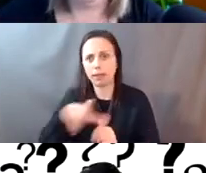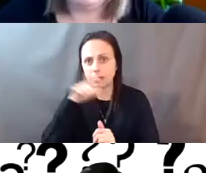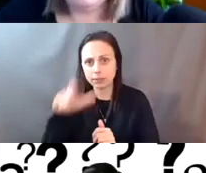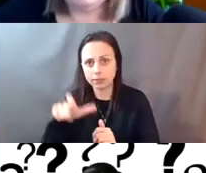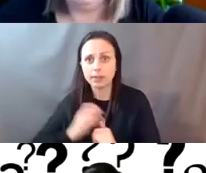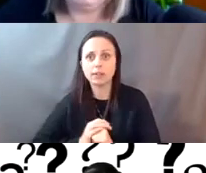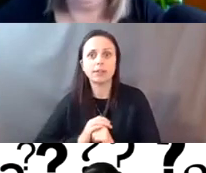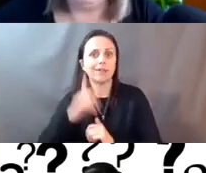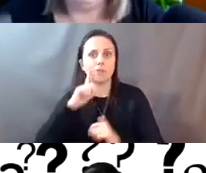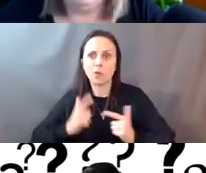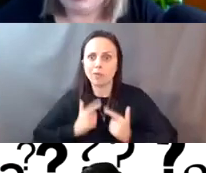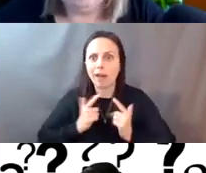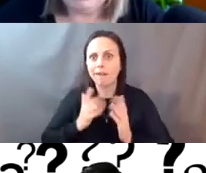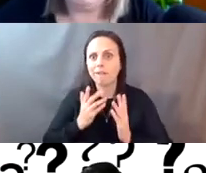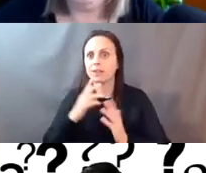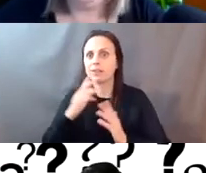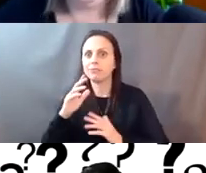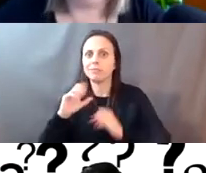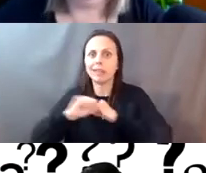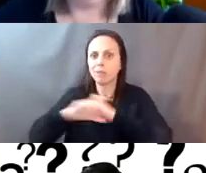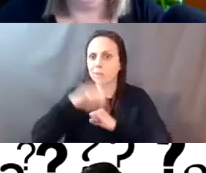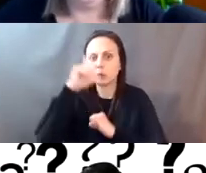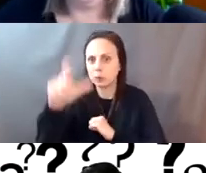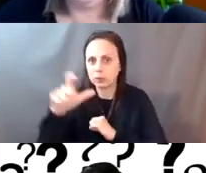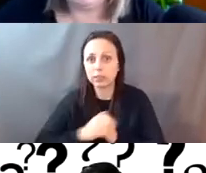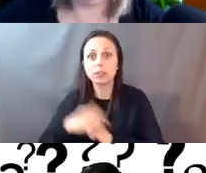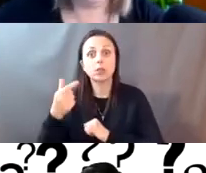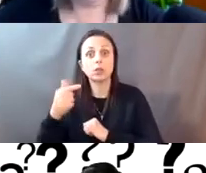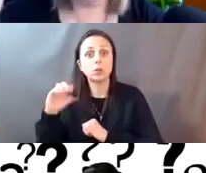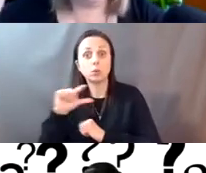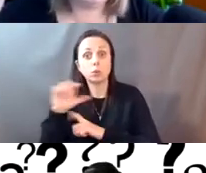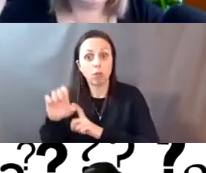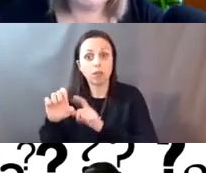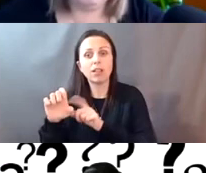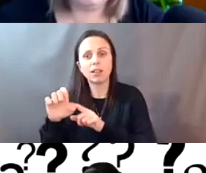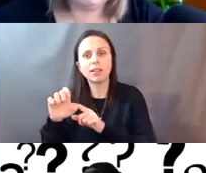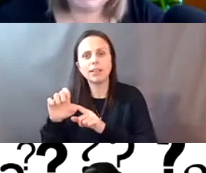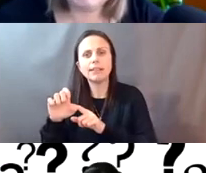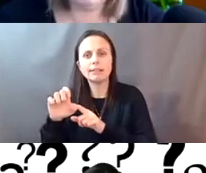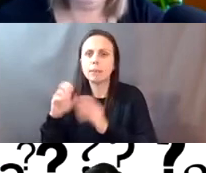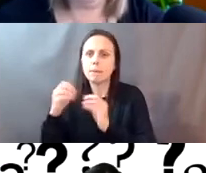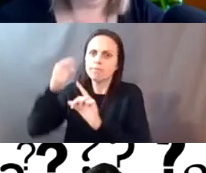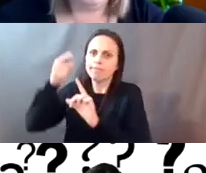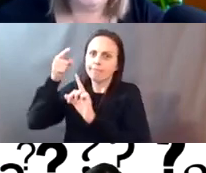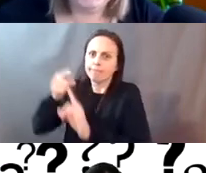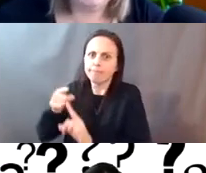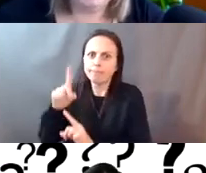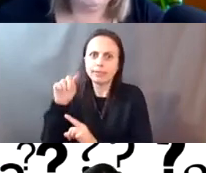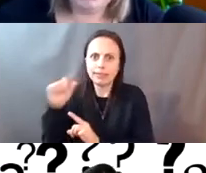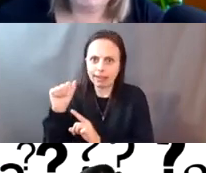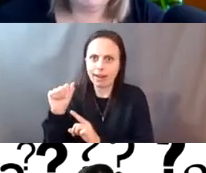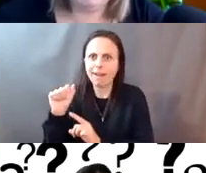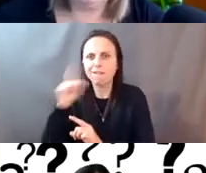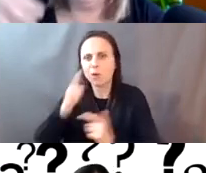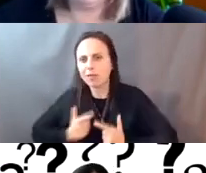a live campaign. On Google, you get more specific data out of it if you have a live